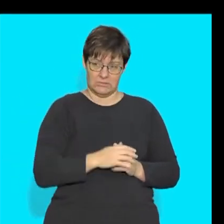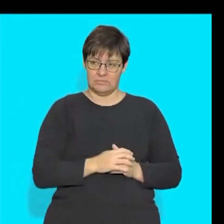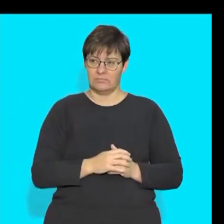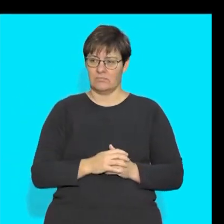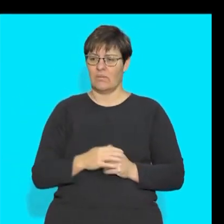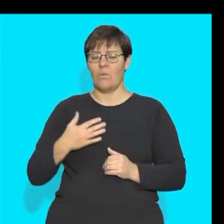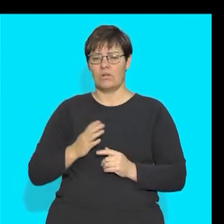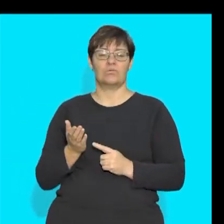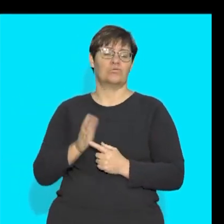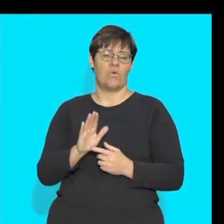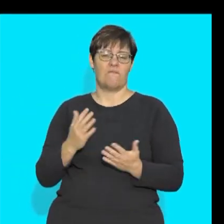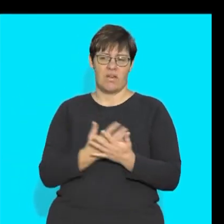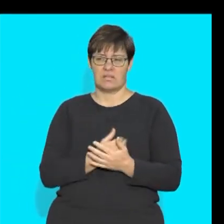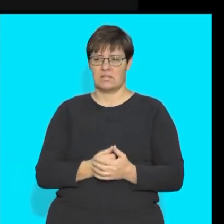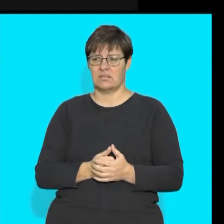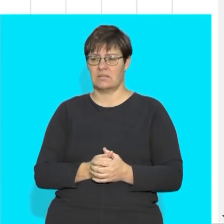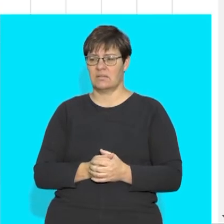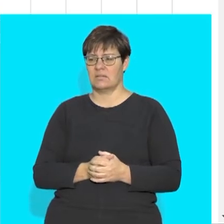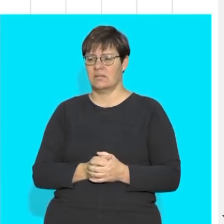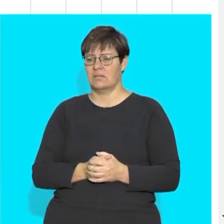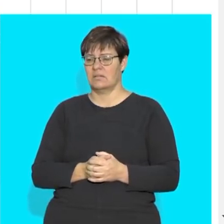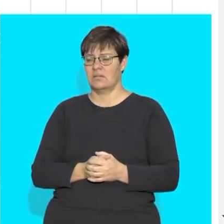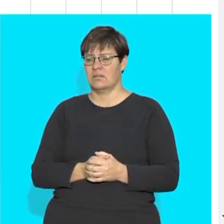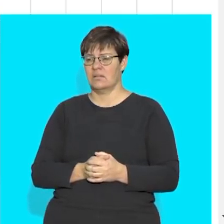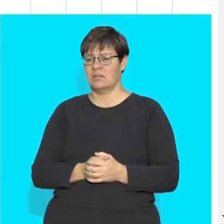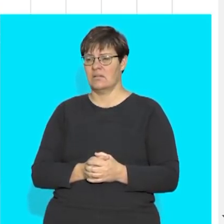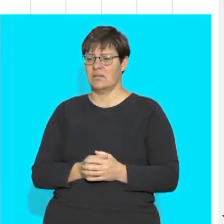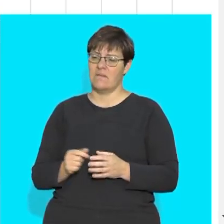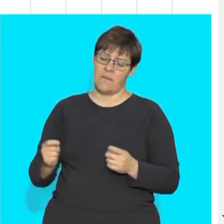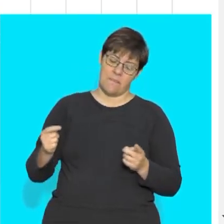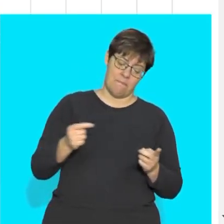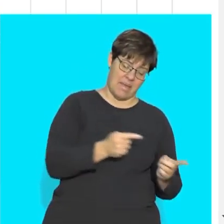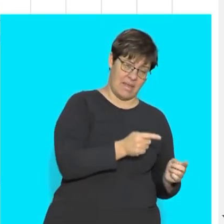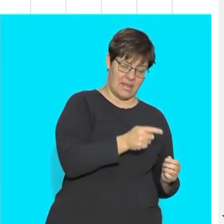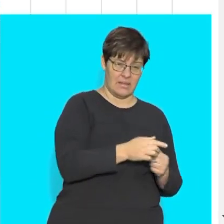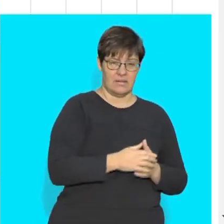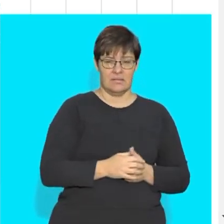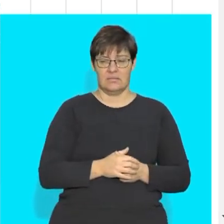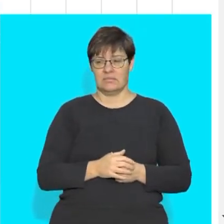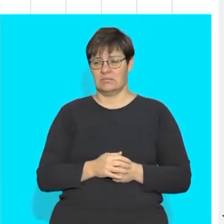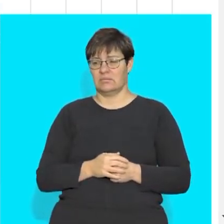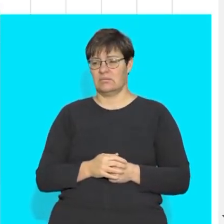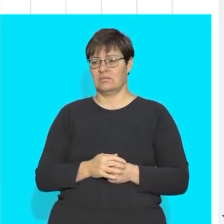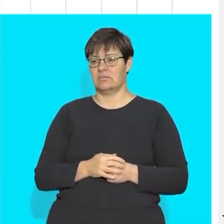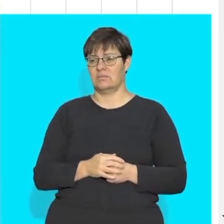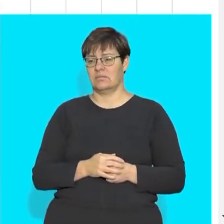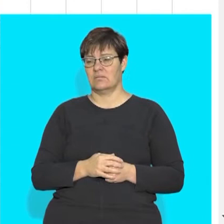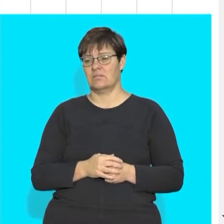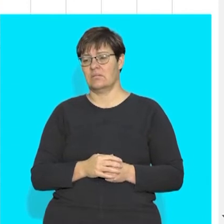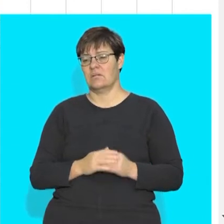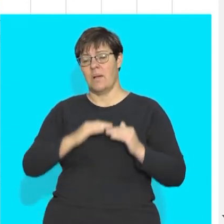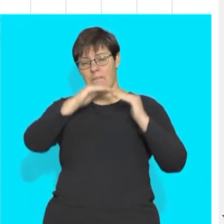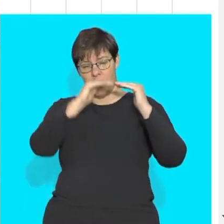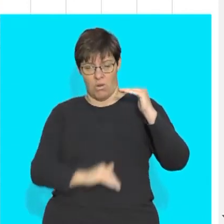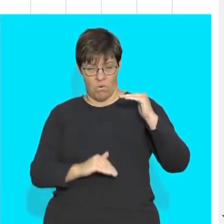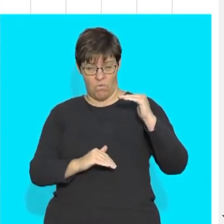I do want to show you just one thing quickly on that note. If we go back here, okay, and we go below